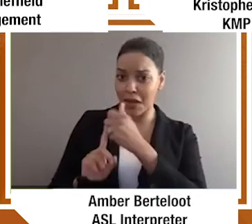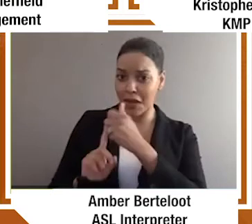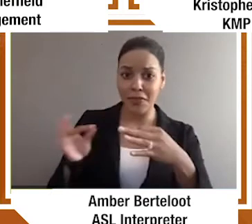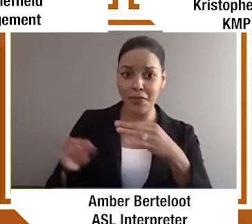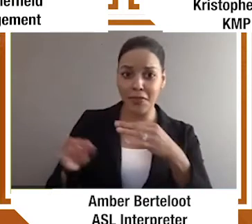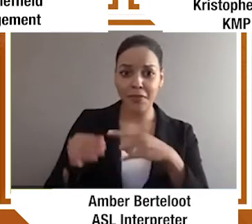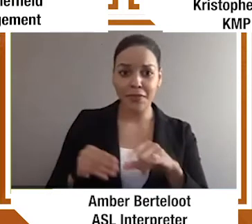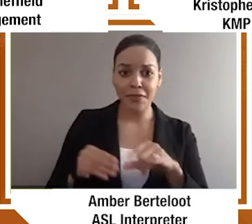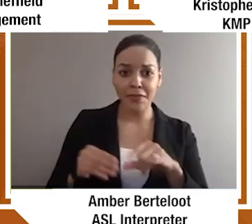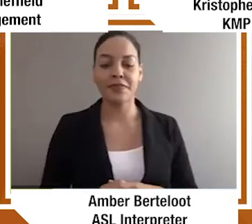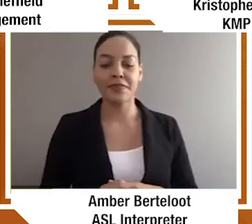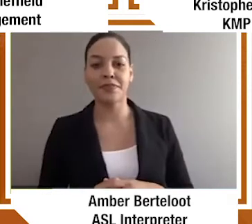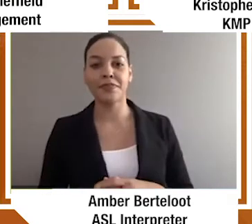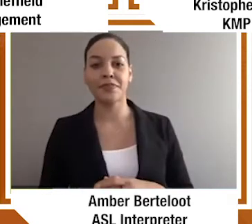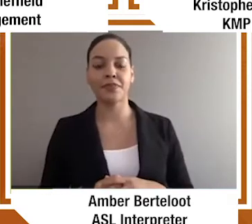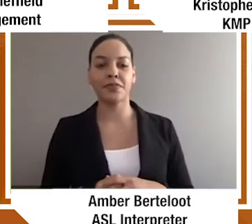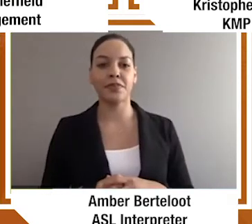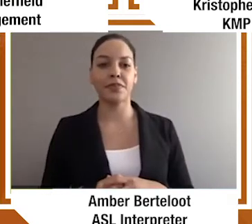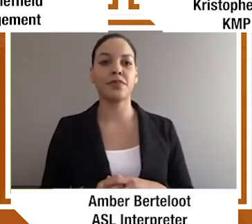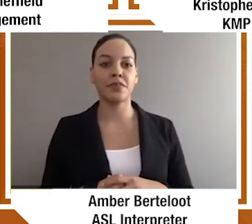that? So